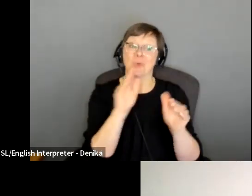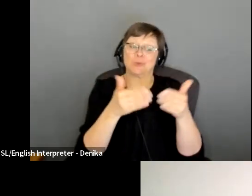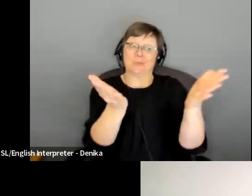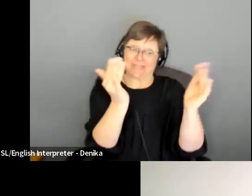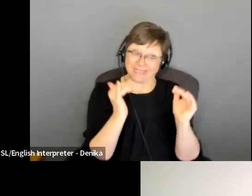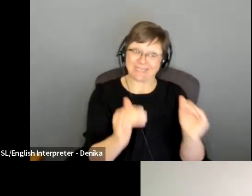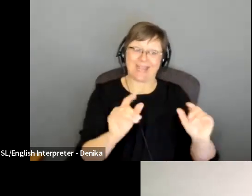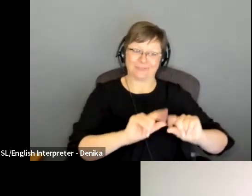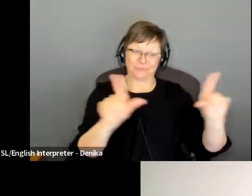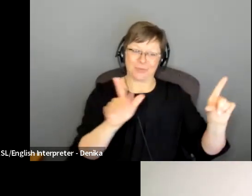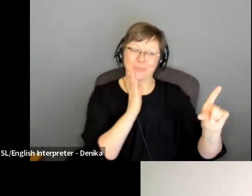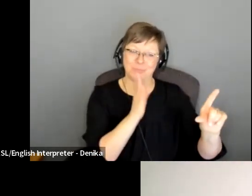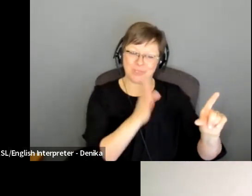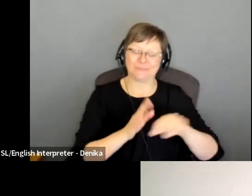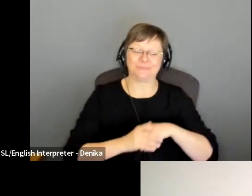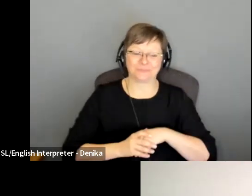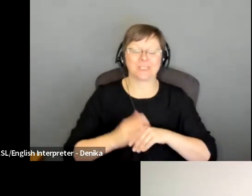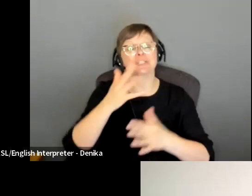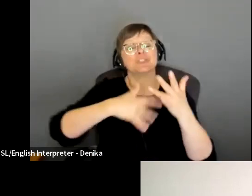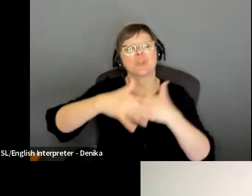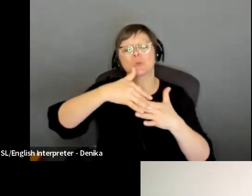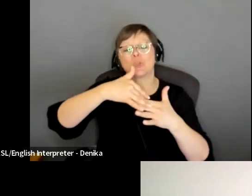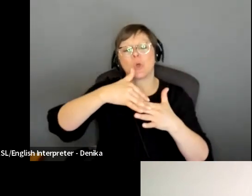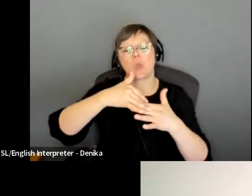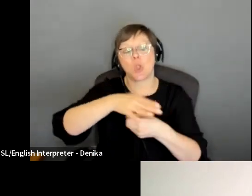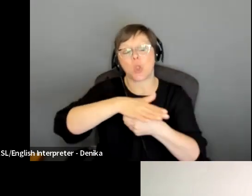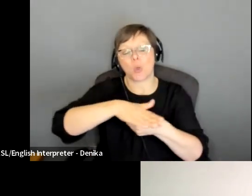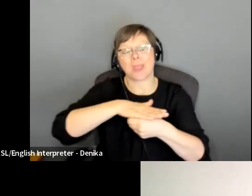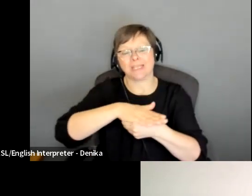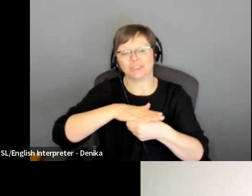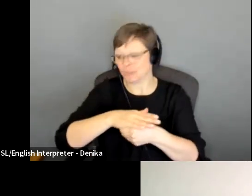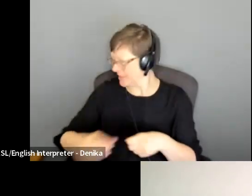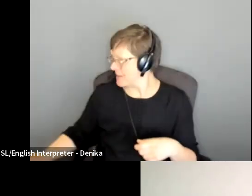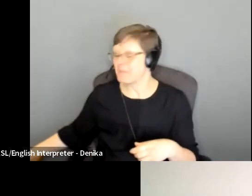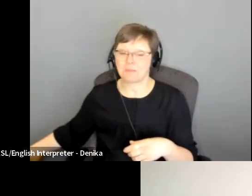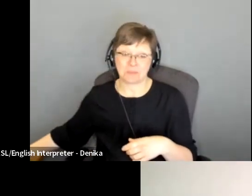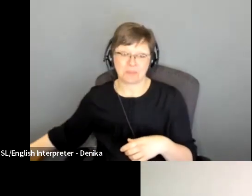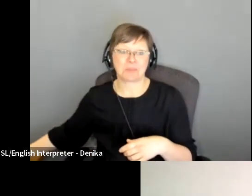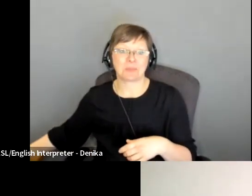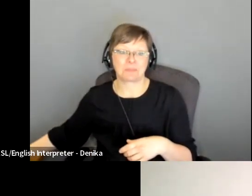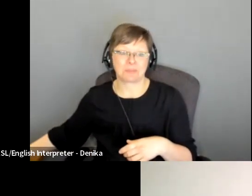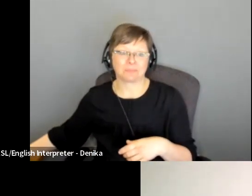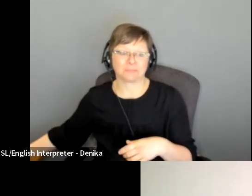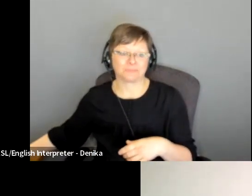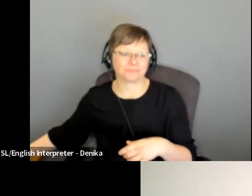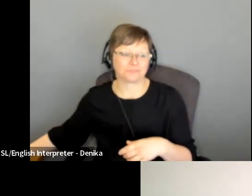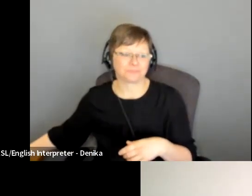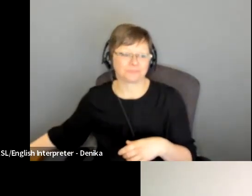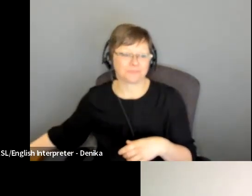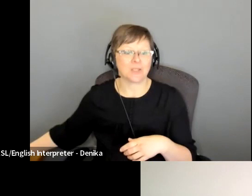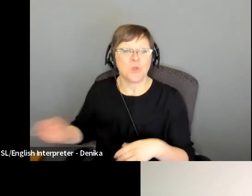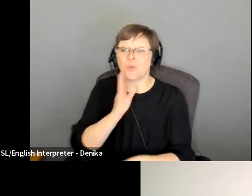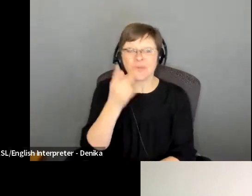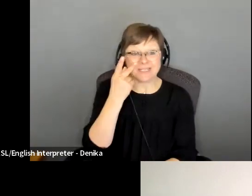is on social location. And we'll see a little wheel of power or privilege pop up here. And